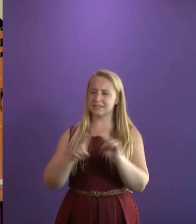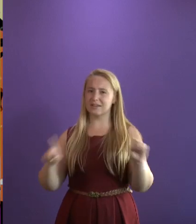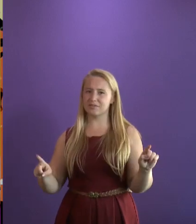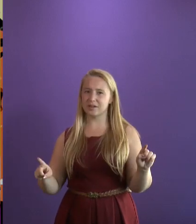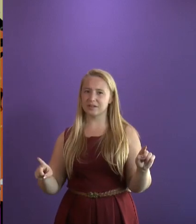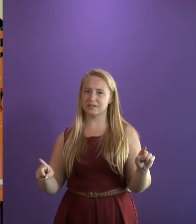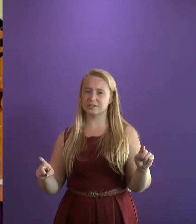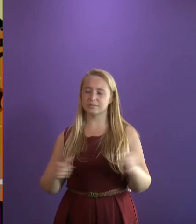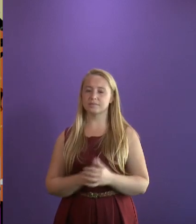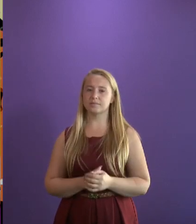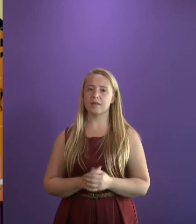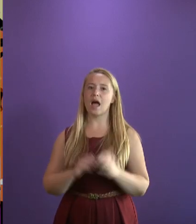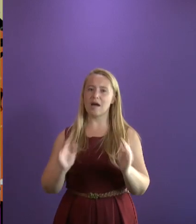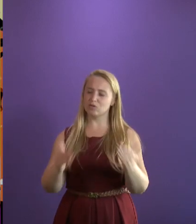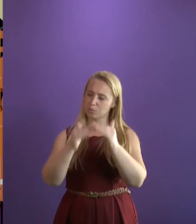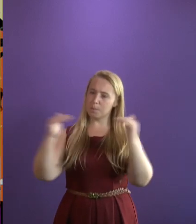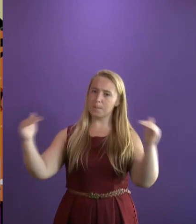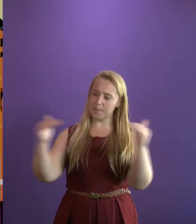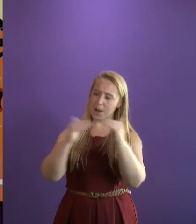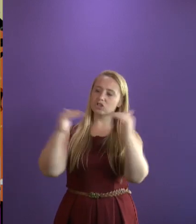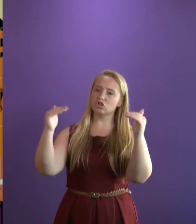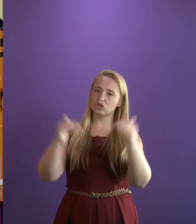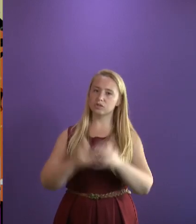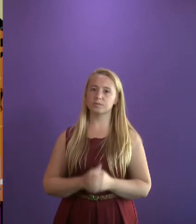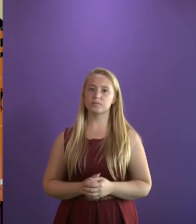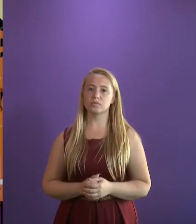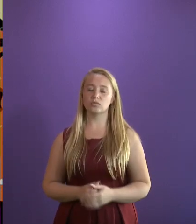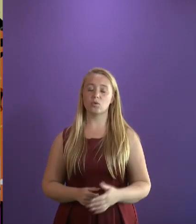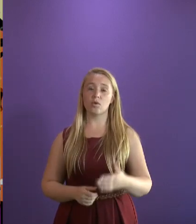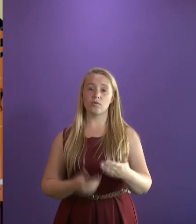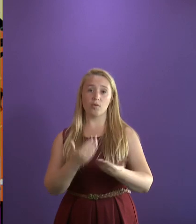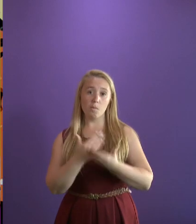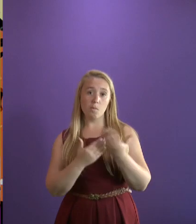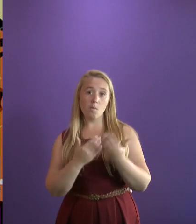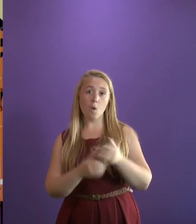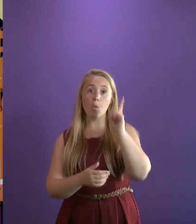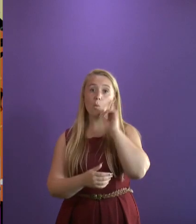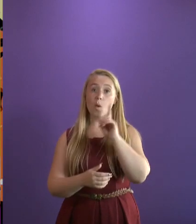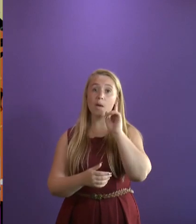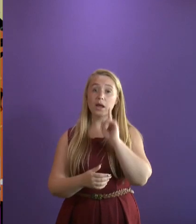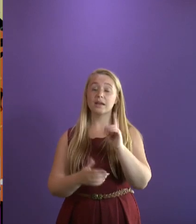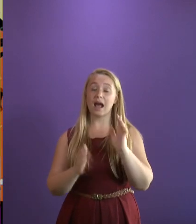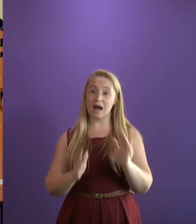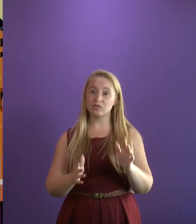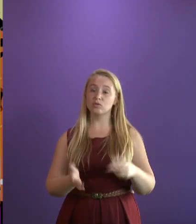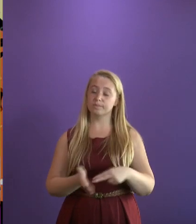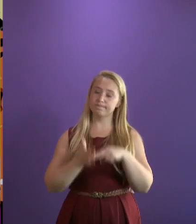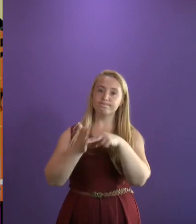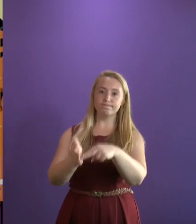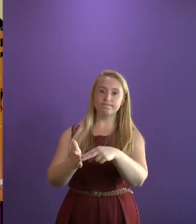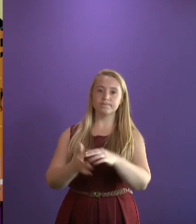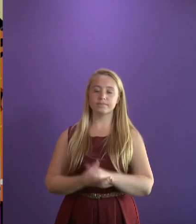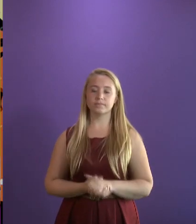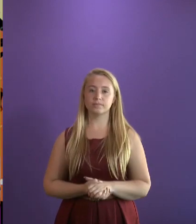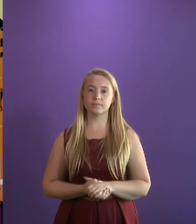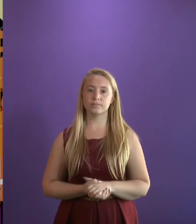those communities? Until more women stand, they can't.